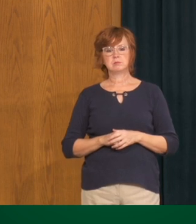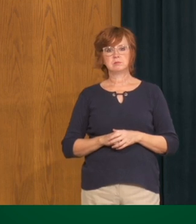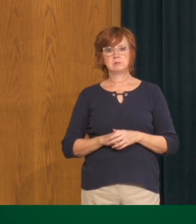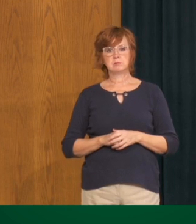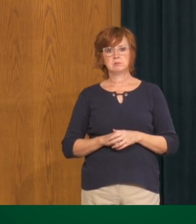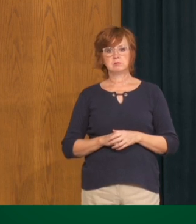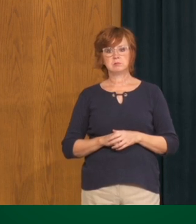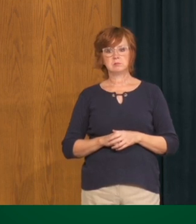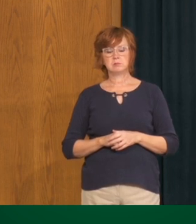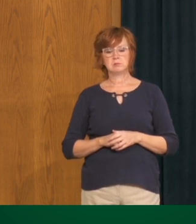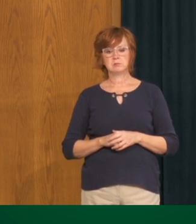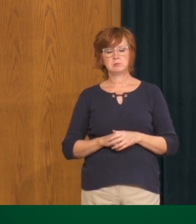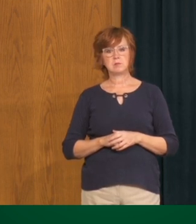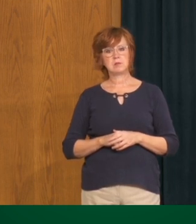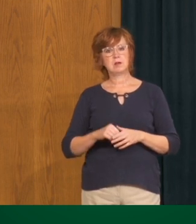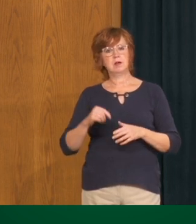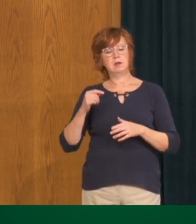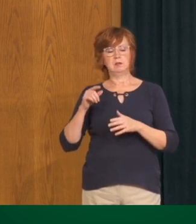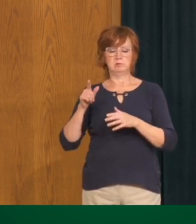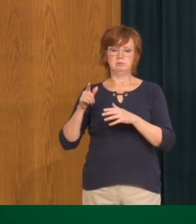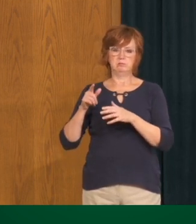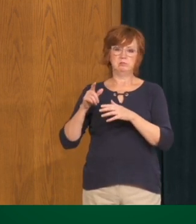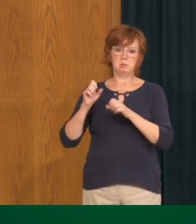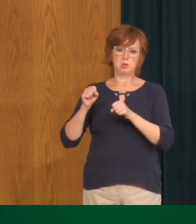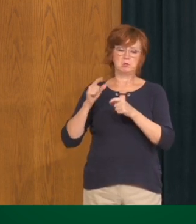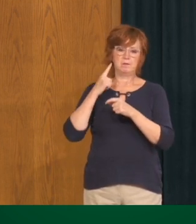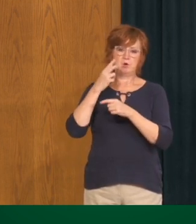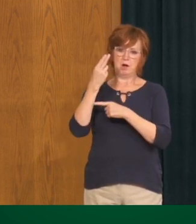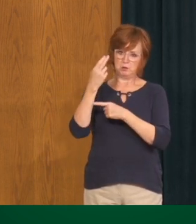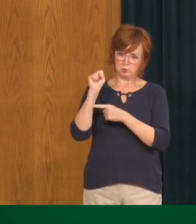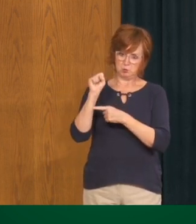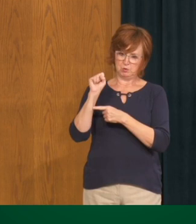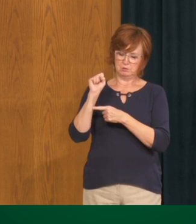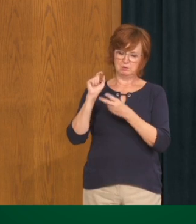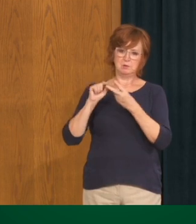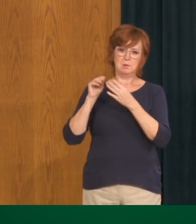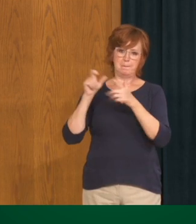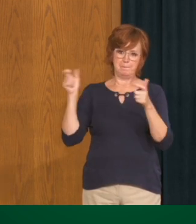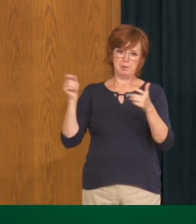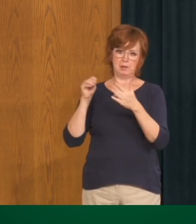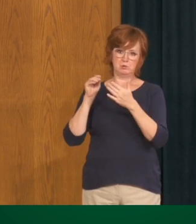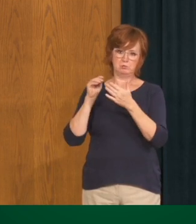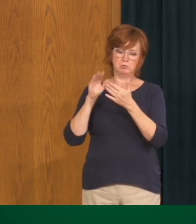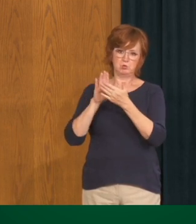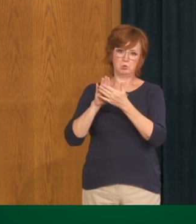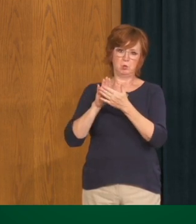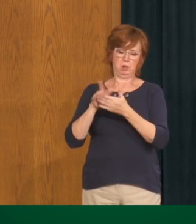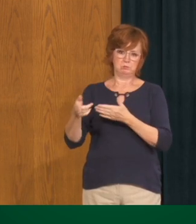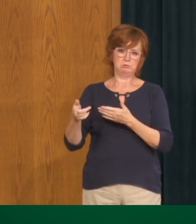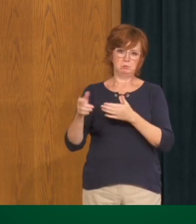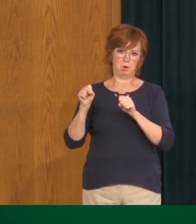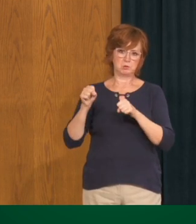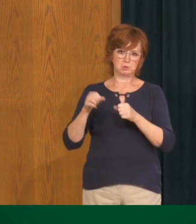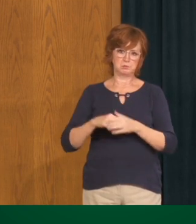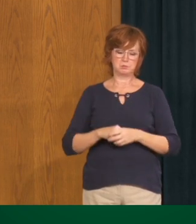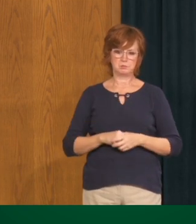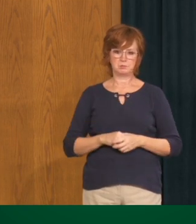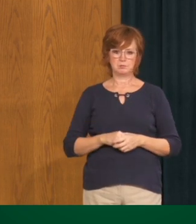day attendance for certain high school students, only in certain large schools. Again, that doesn't mean that will continue